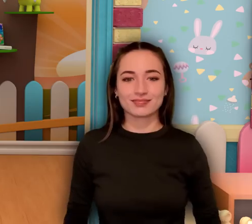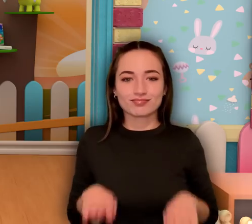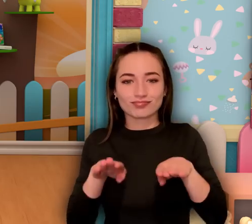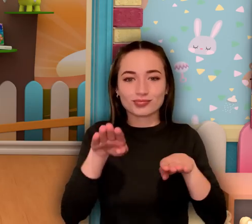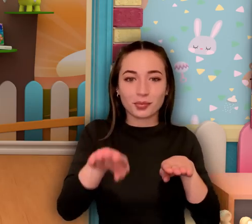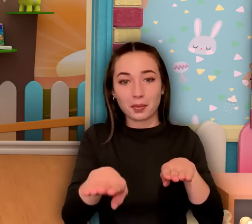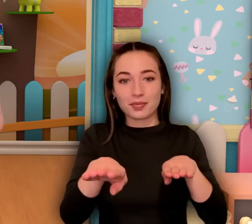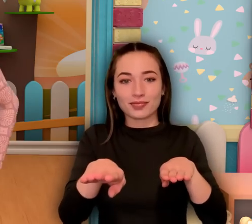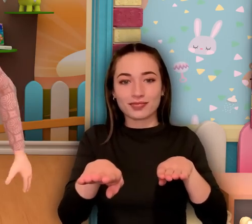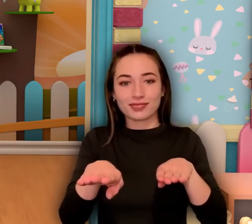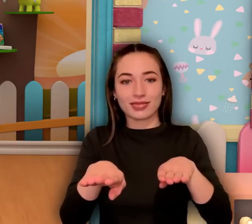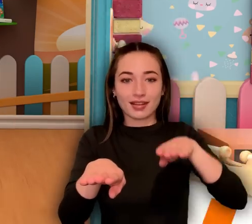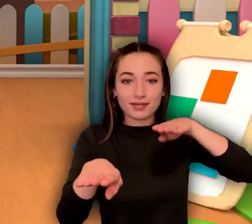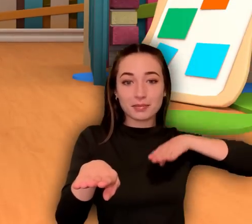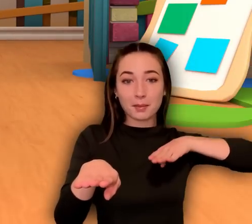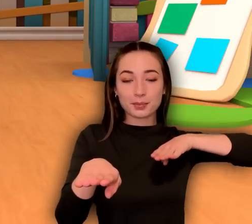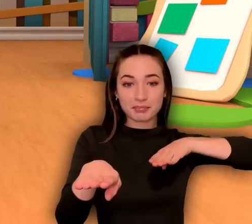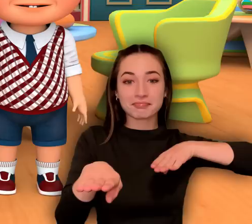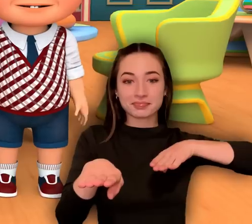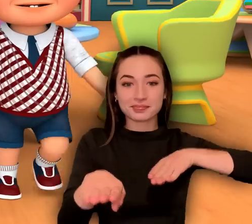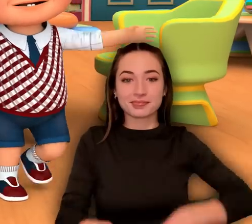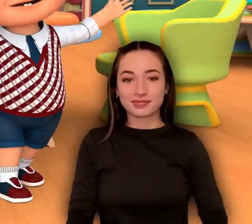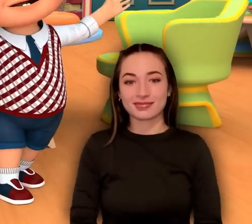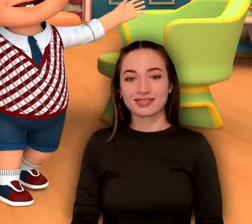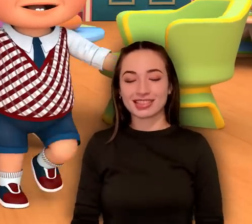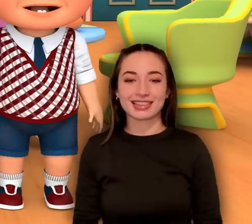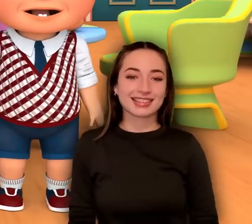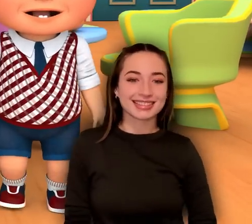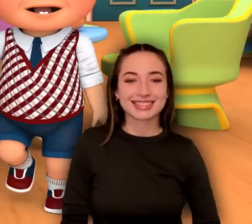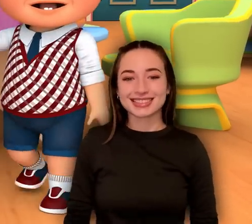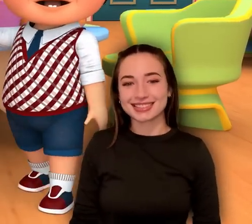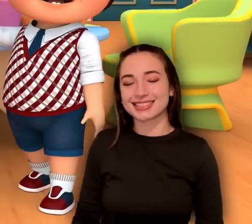right foot forward left foot backward